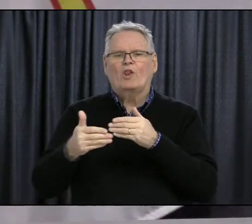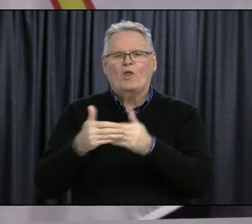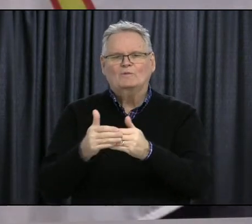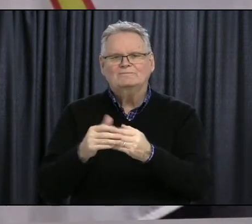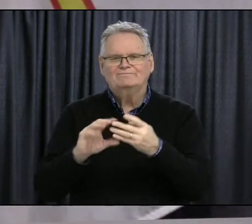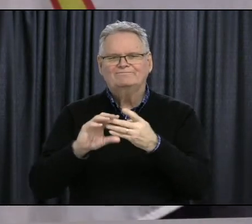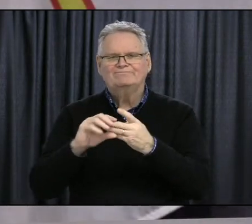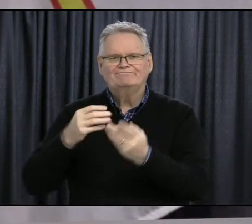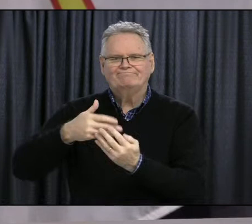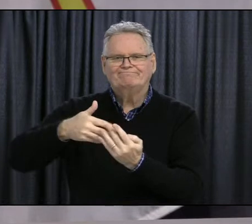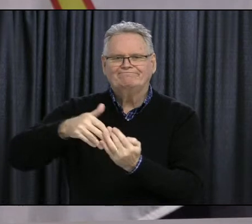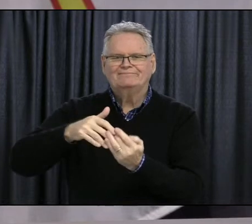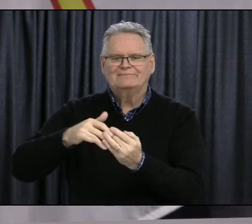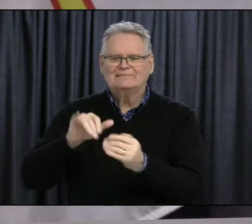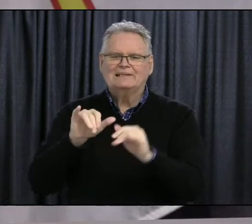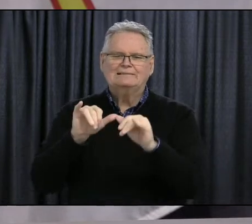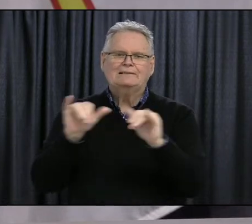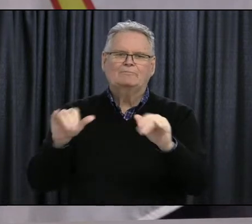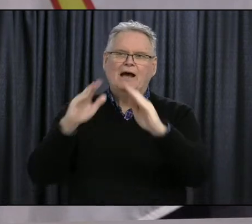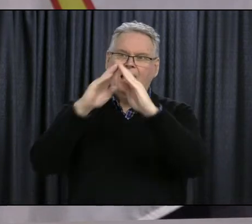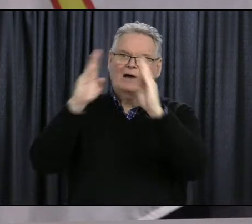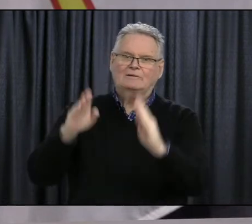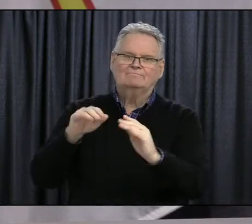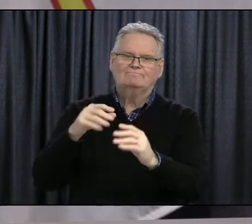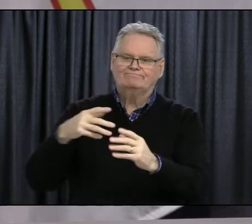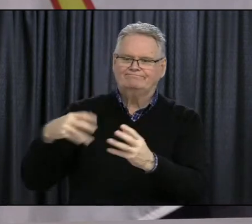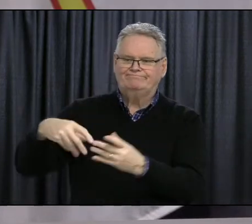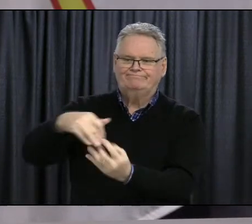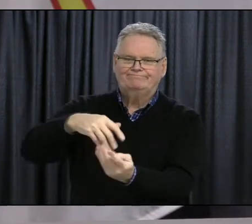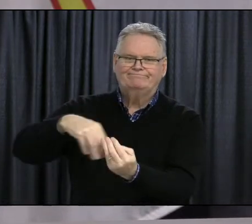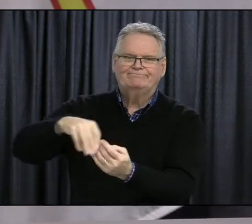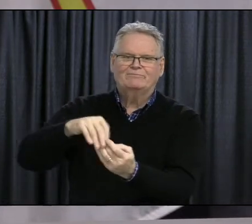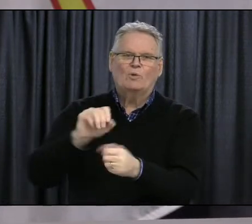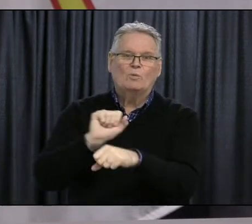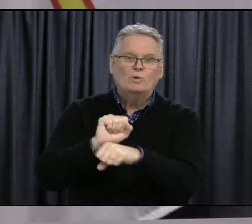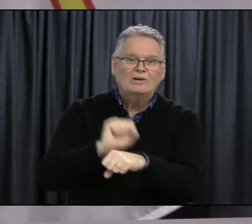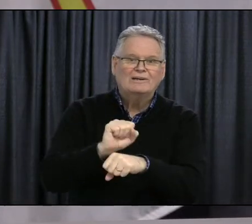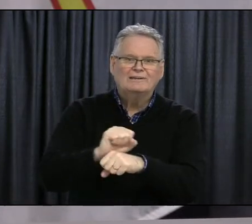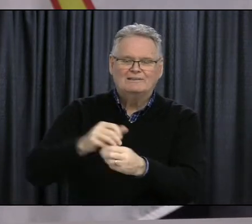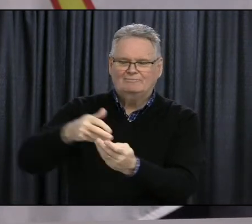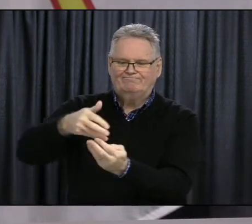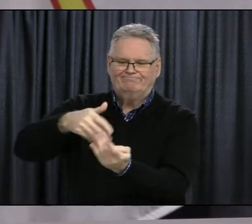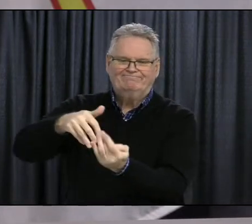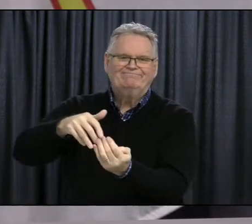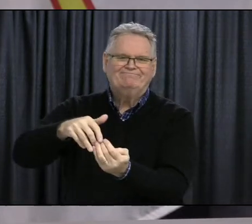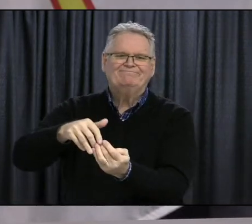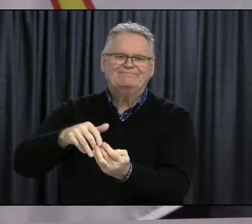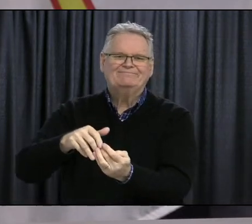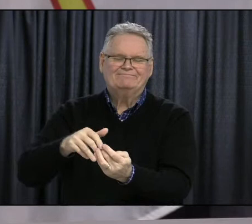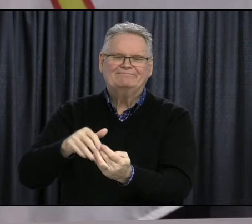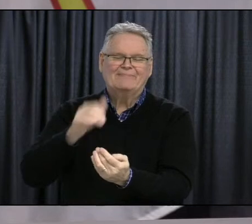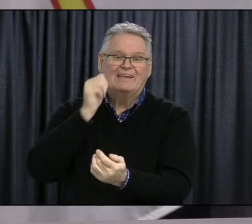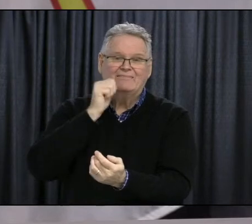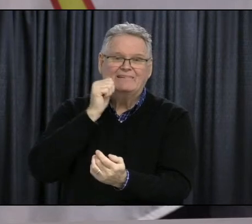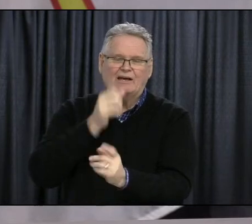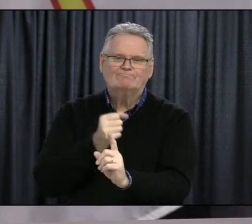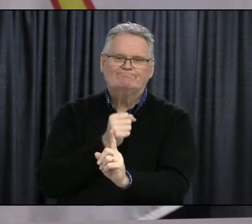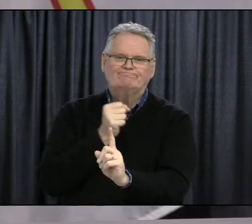household contacts, some were work contacts. So, but relatively close contacts on the